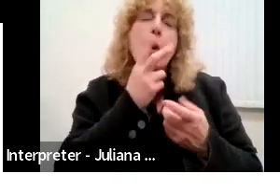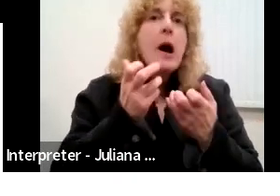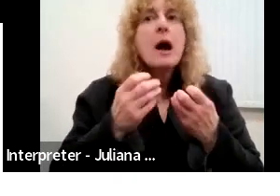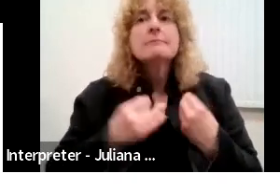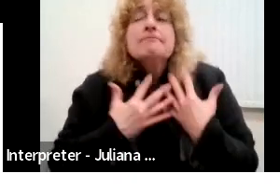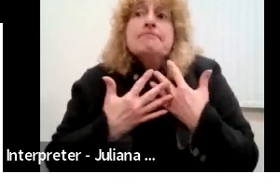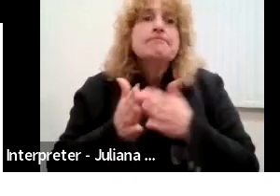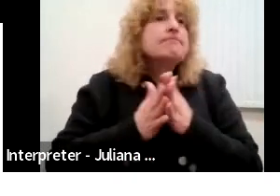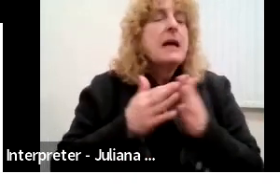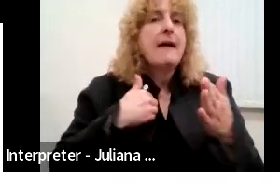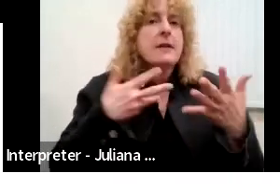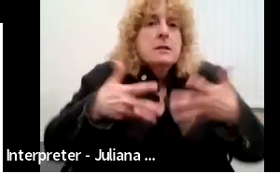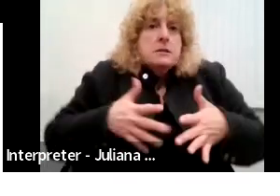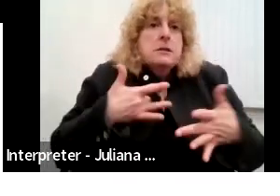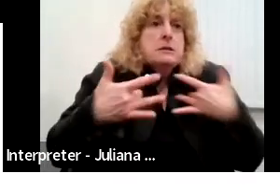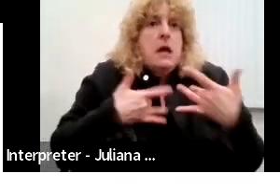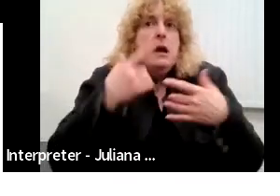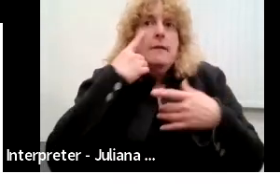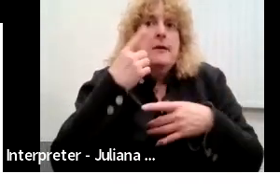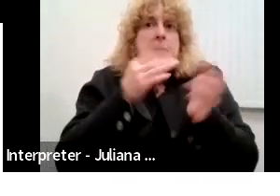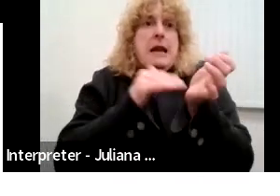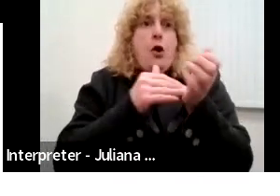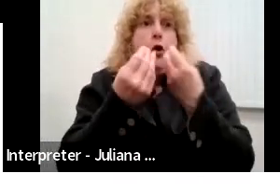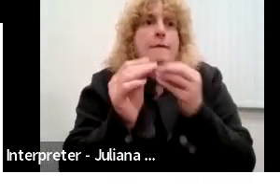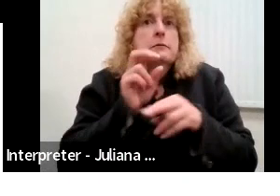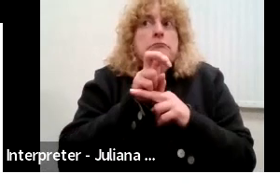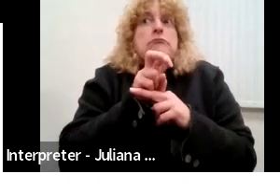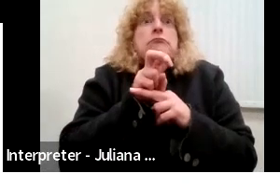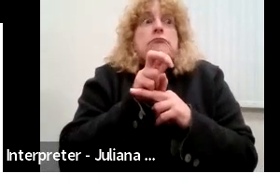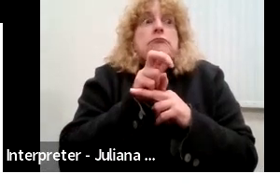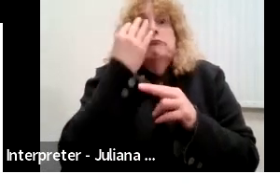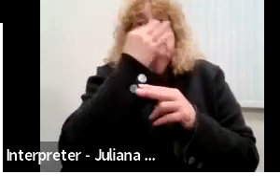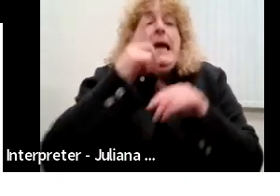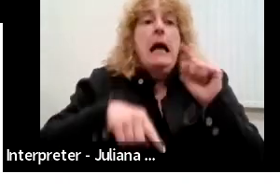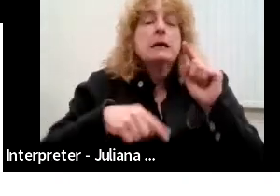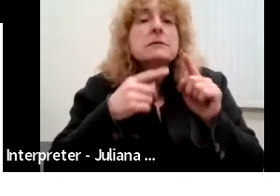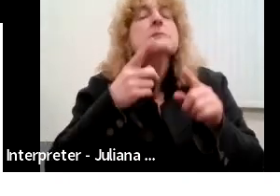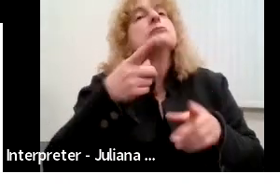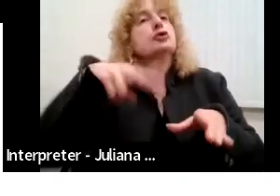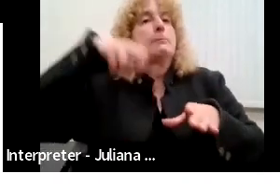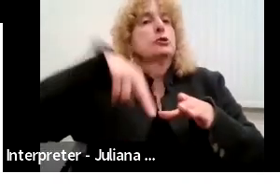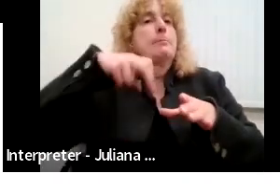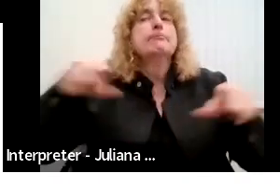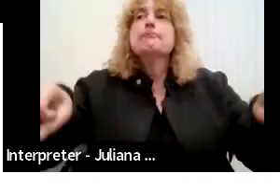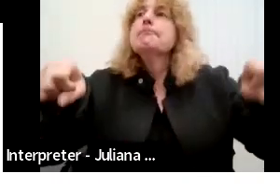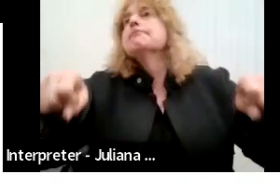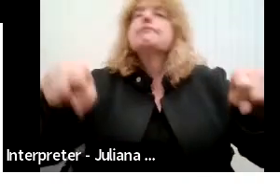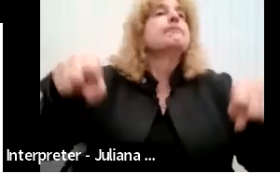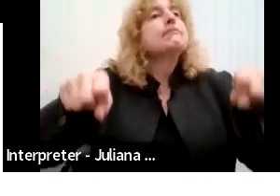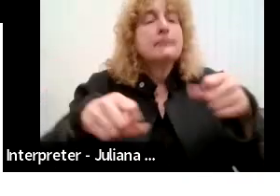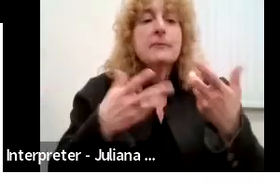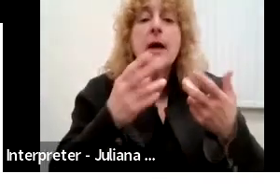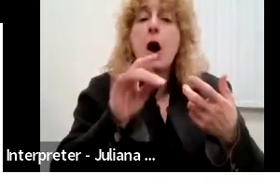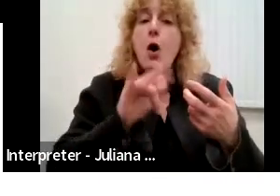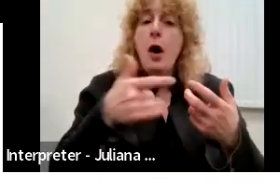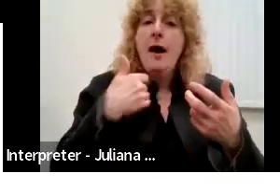having anxiety being at a doctor's office, they can go jump on the trampoline. We also have an image on the screen of tactile